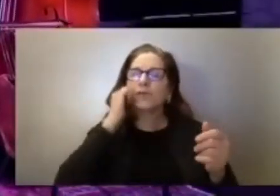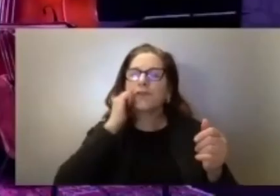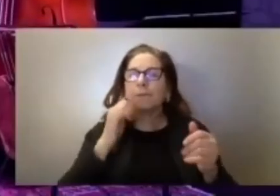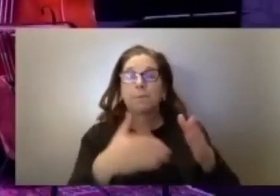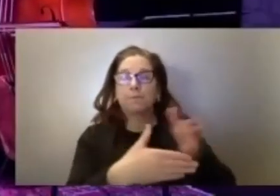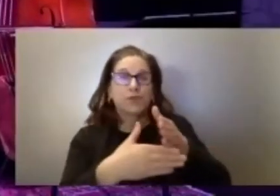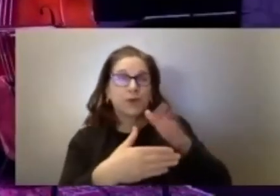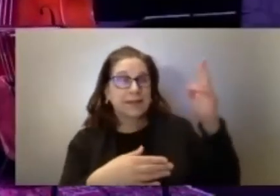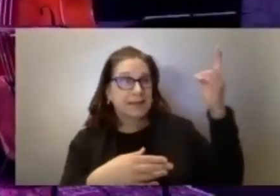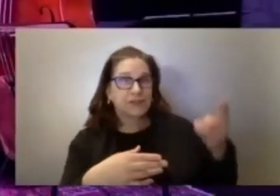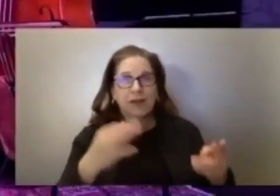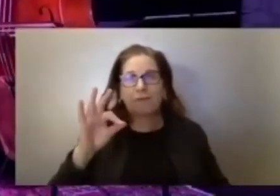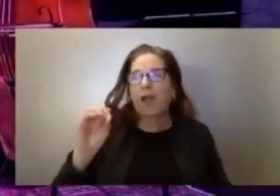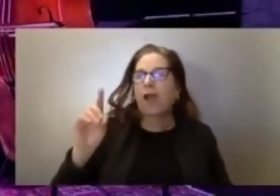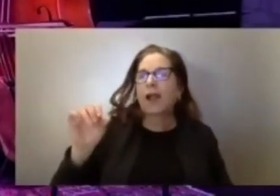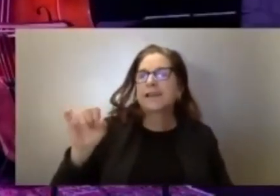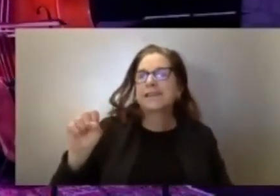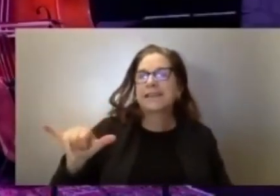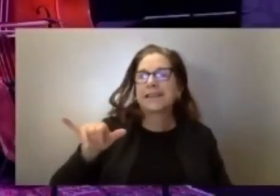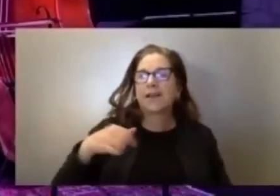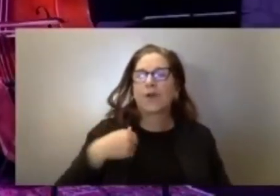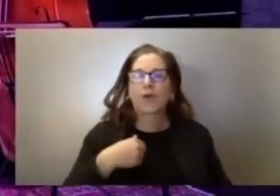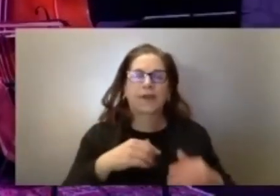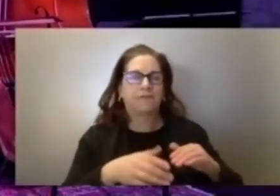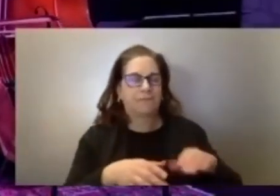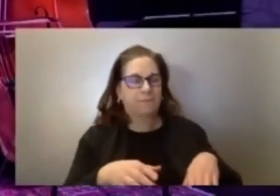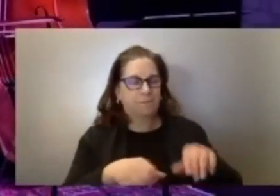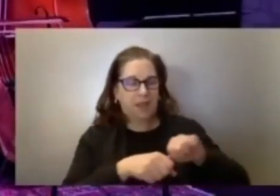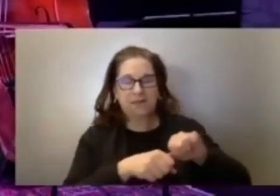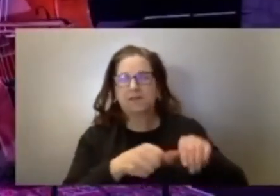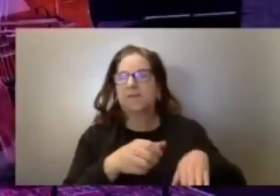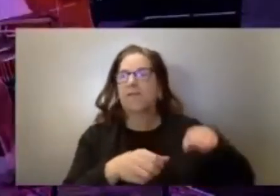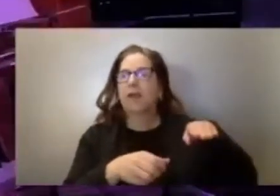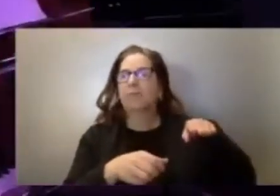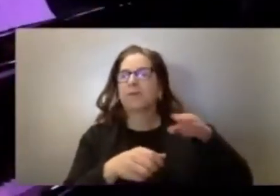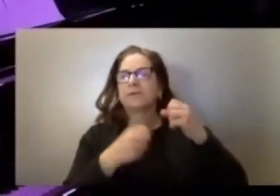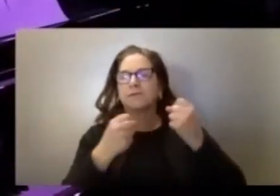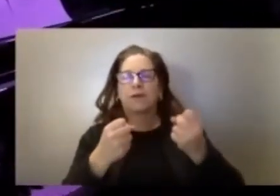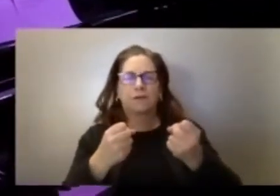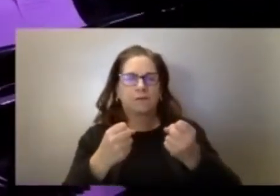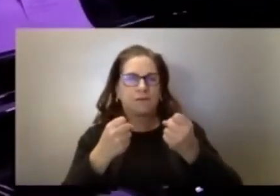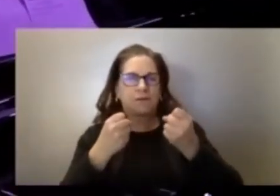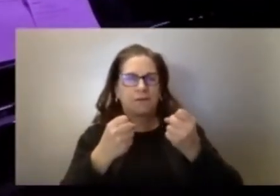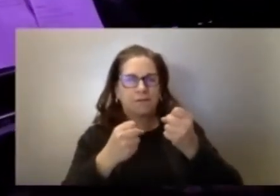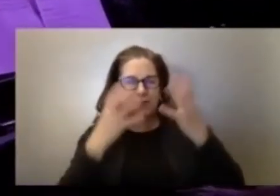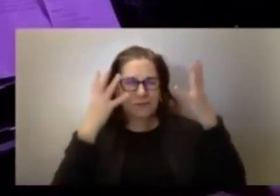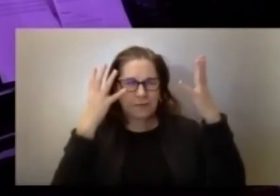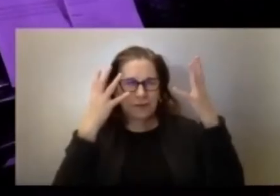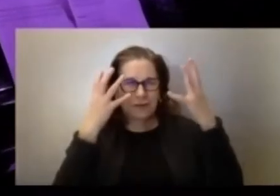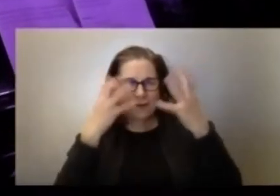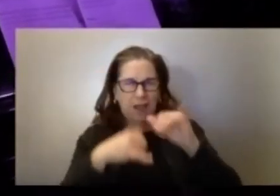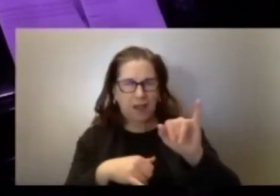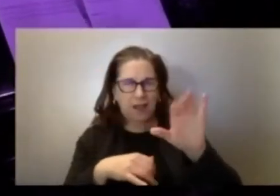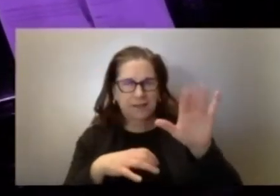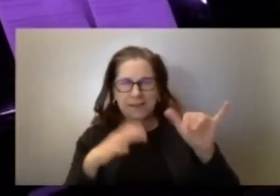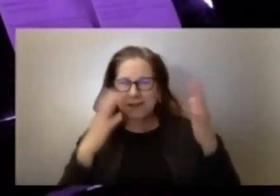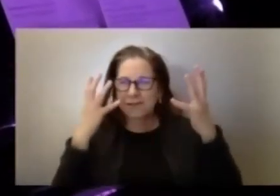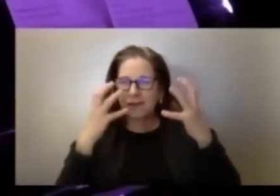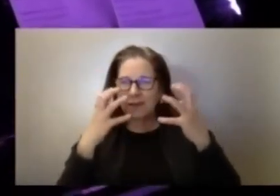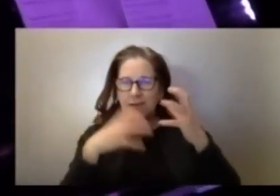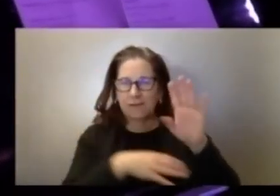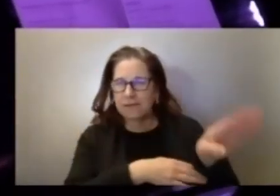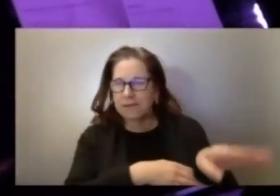between history and odyssey. We filled up with gas, kept driving to